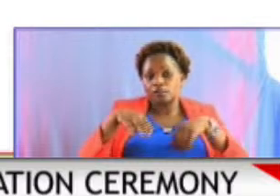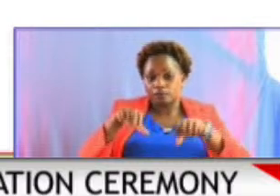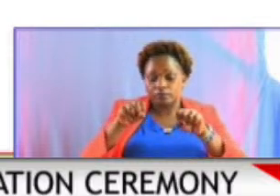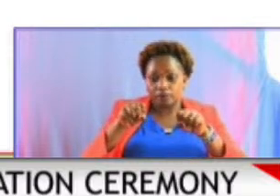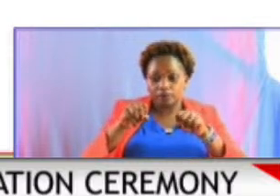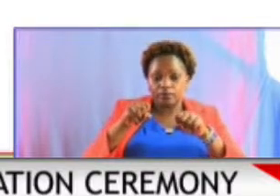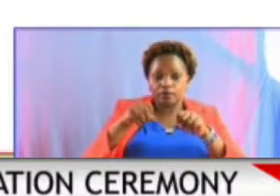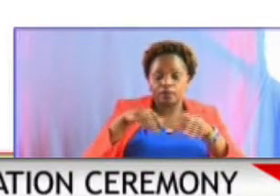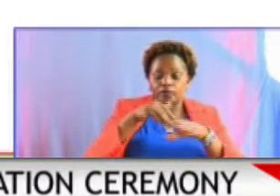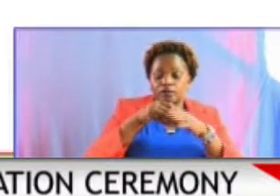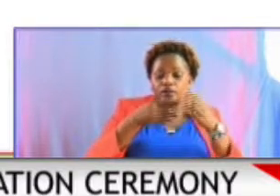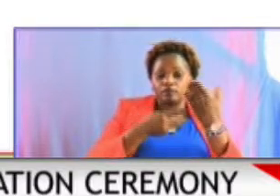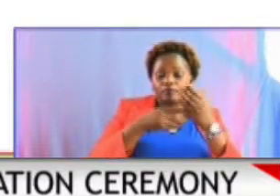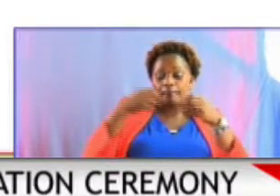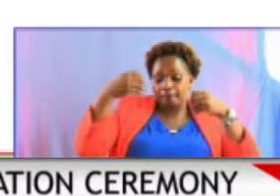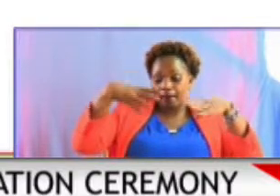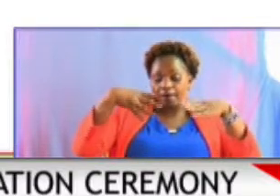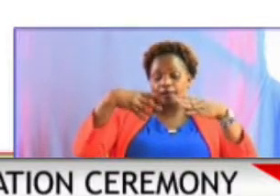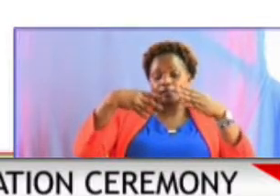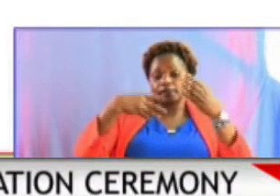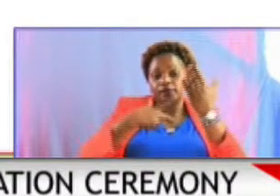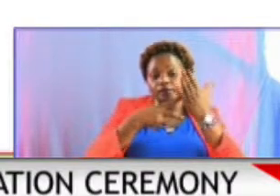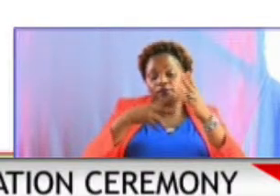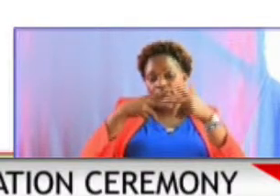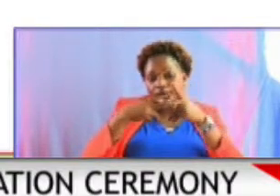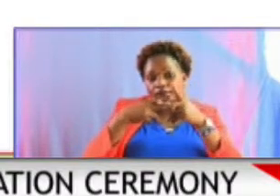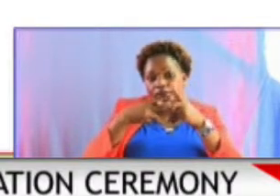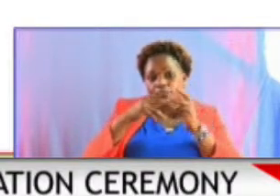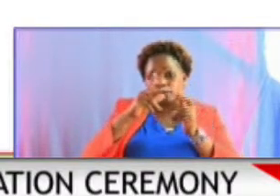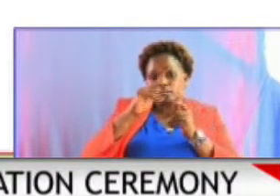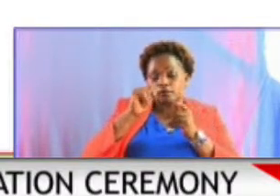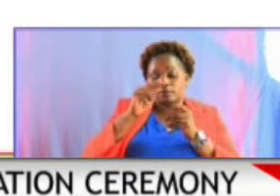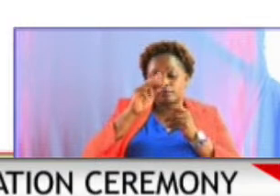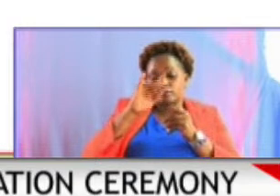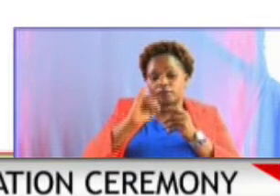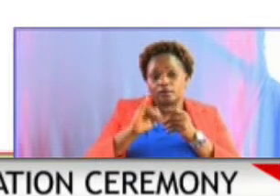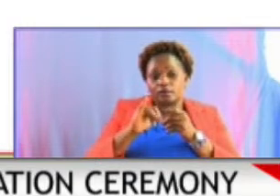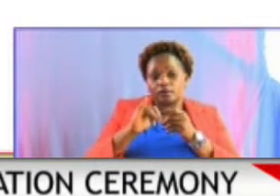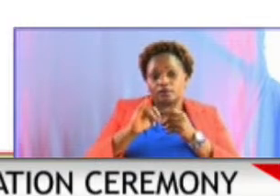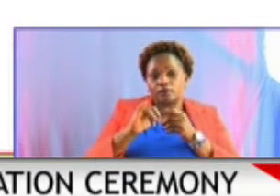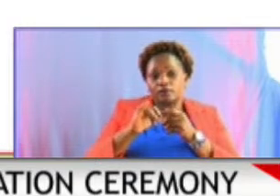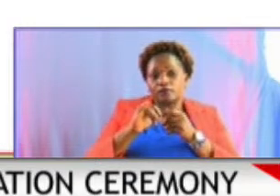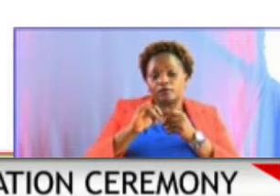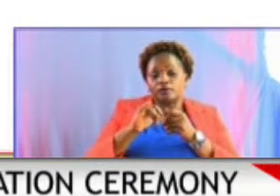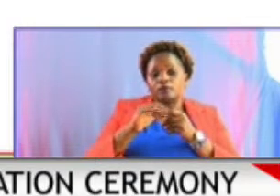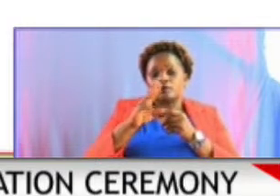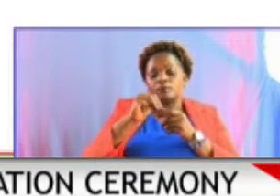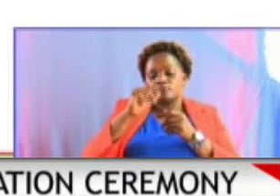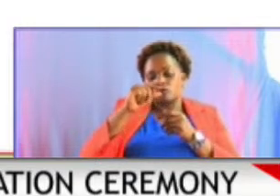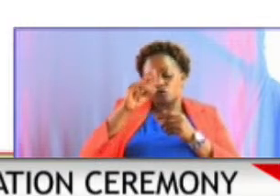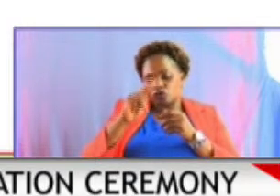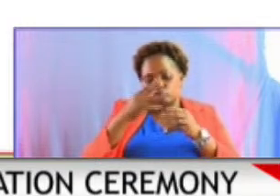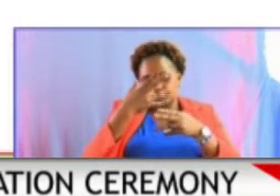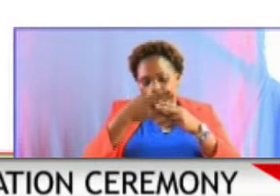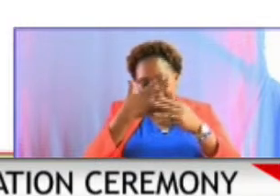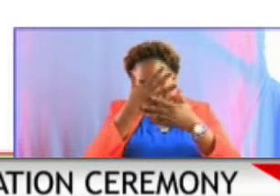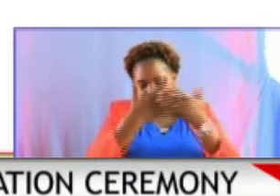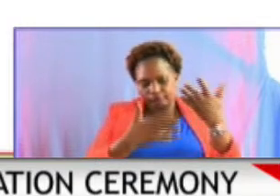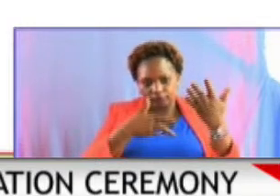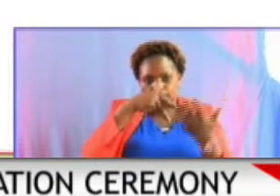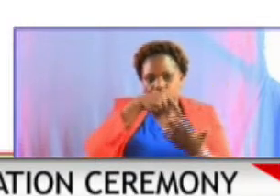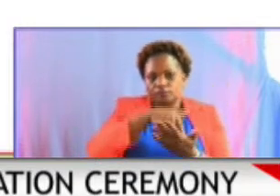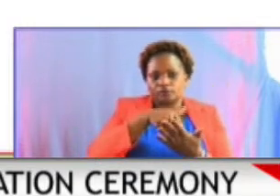in Electrical Power Engineering, credit: Kemani. Pass: Mogo. Graduates, please remain